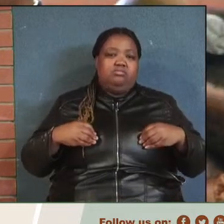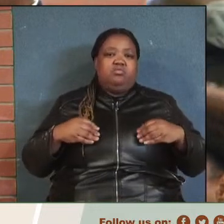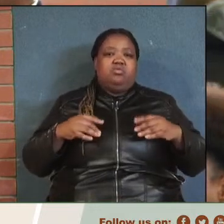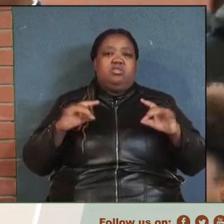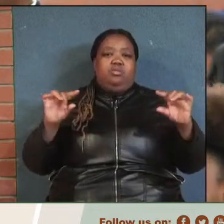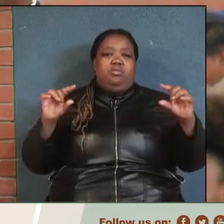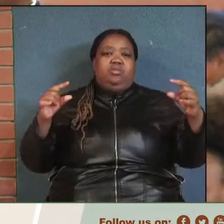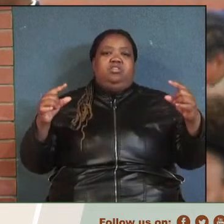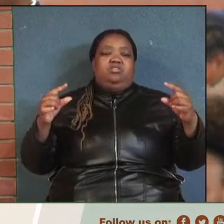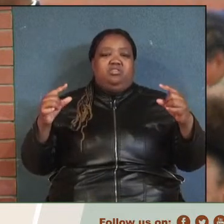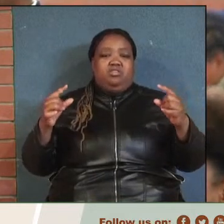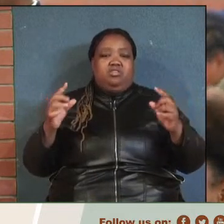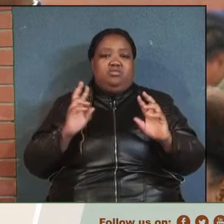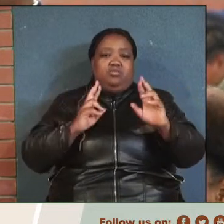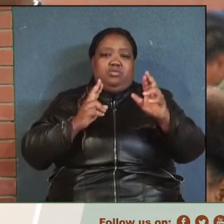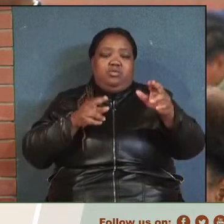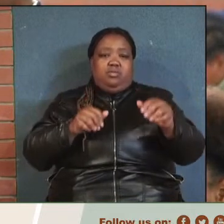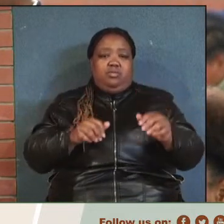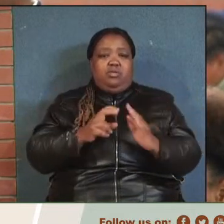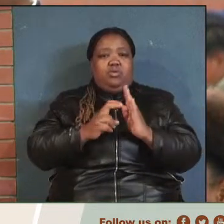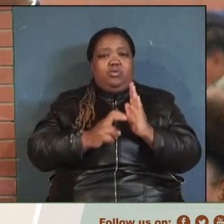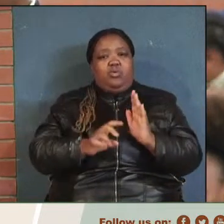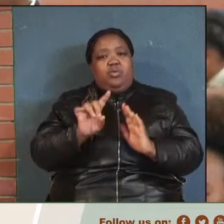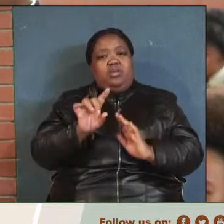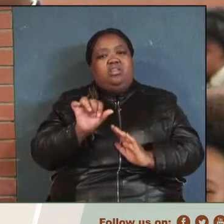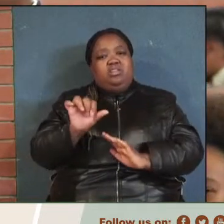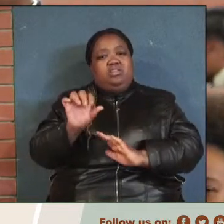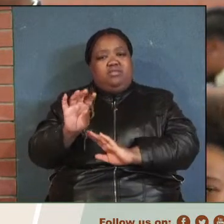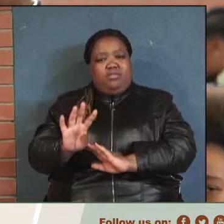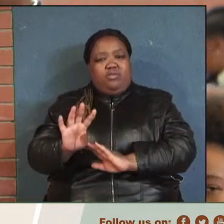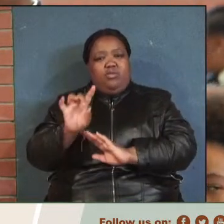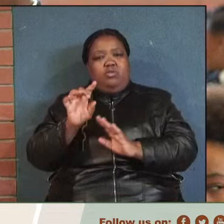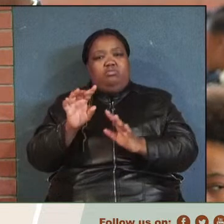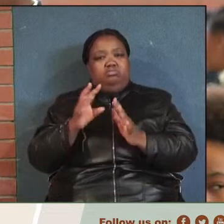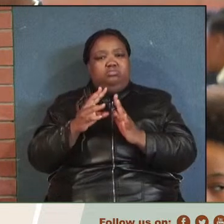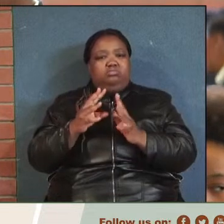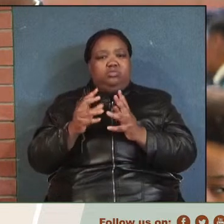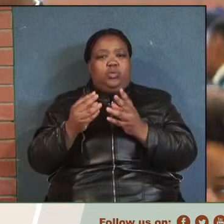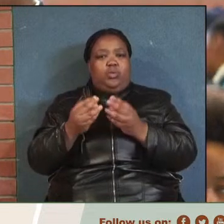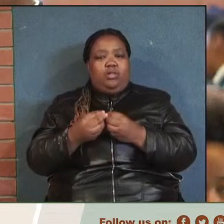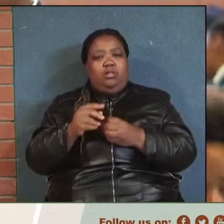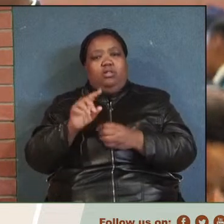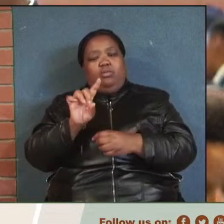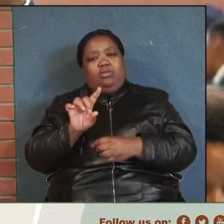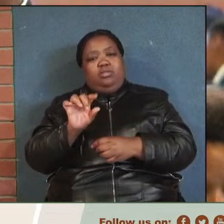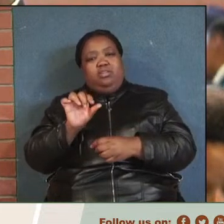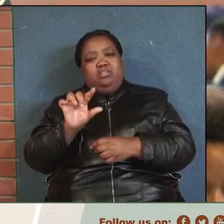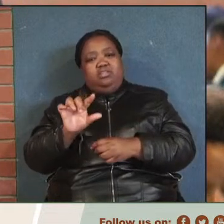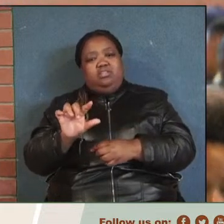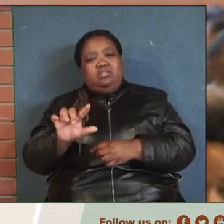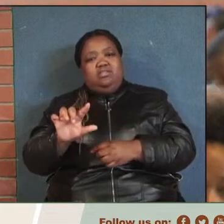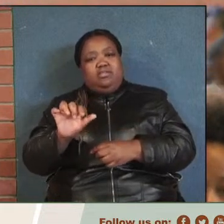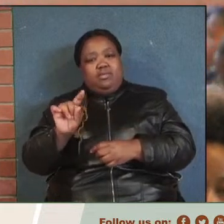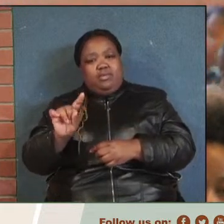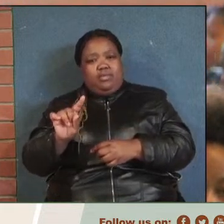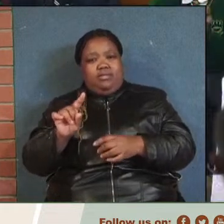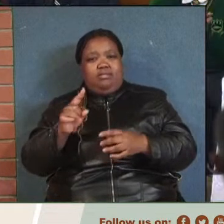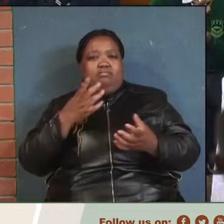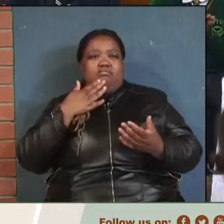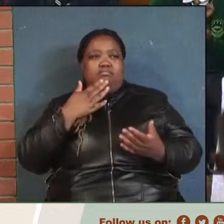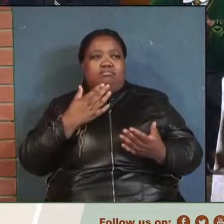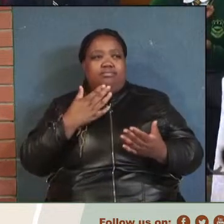Rule 164, read with Rule 117, taking account all contributions made. Thank you.